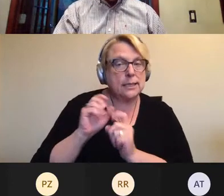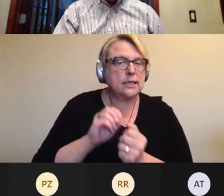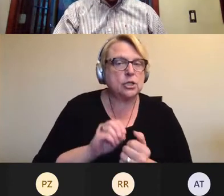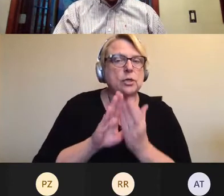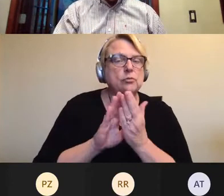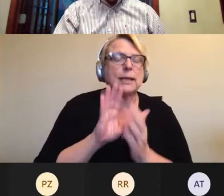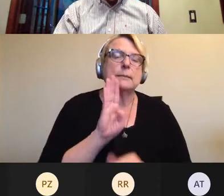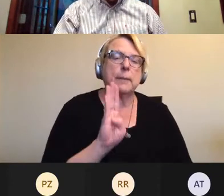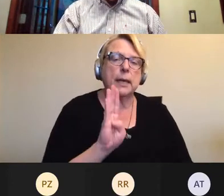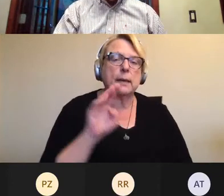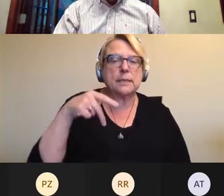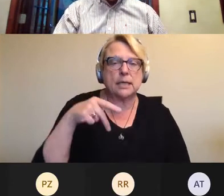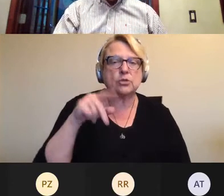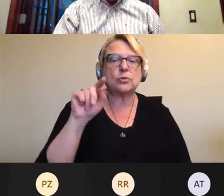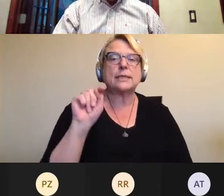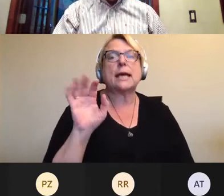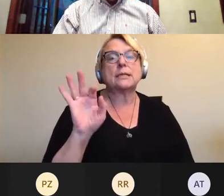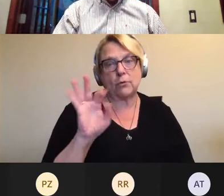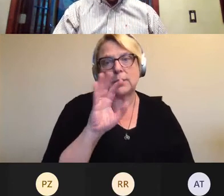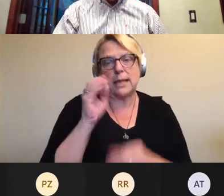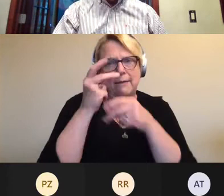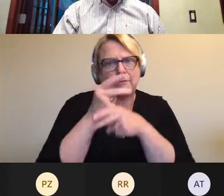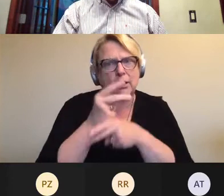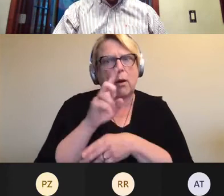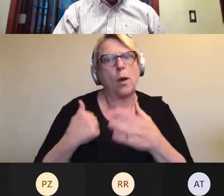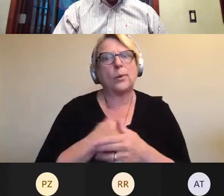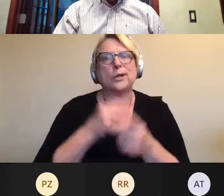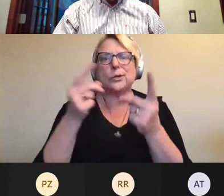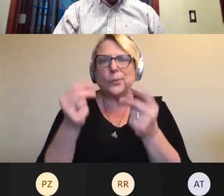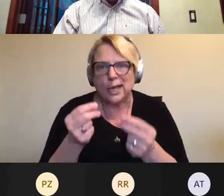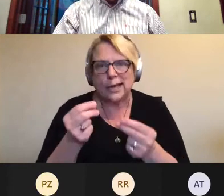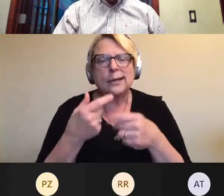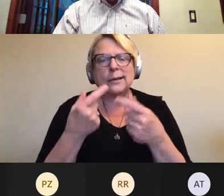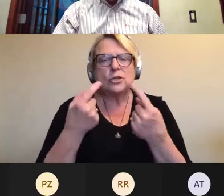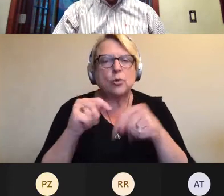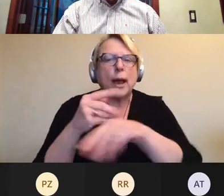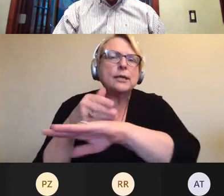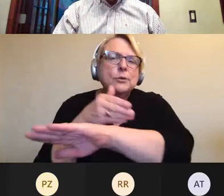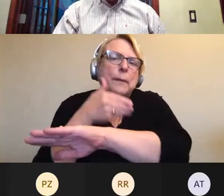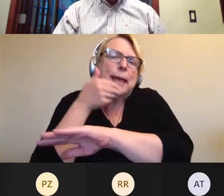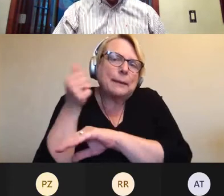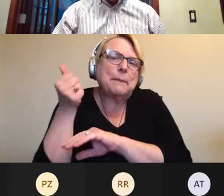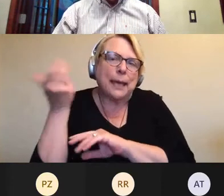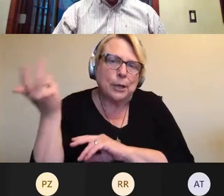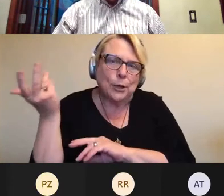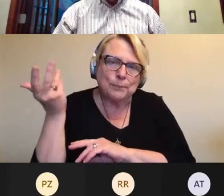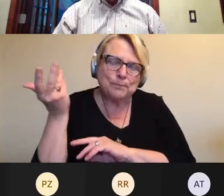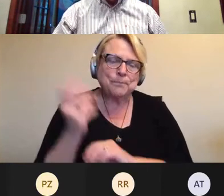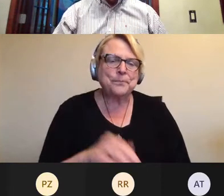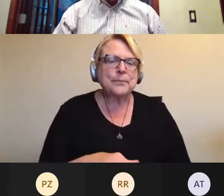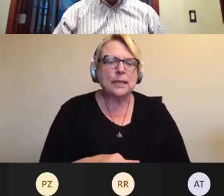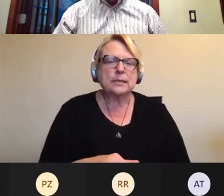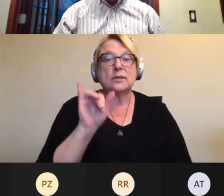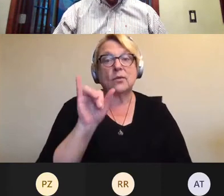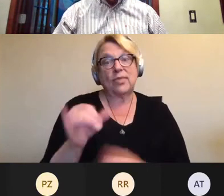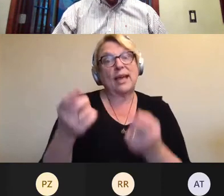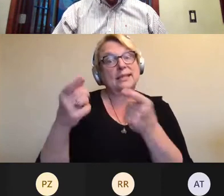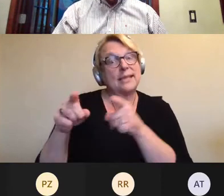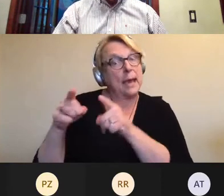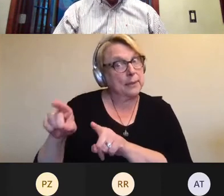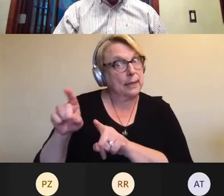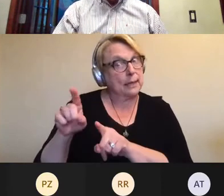Pedestrian Task Force and kind of figure out what it's doing and try to make it better. So that is what is happening. So I don't know if